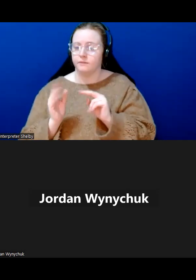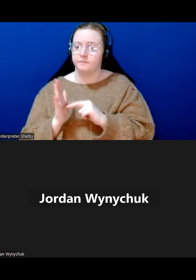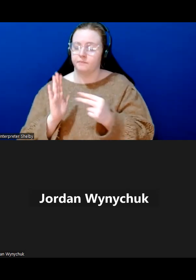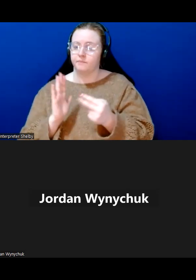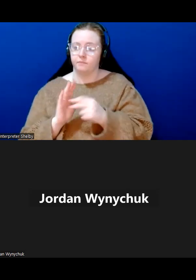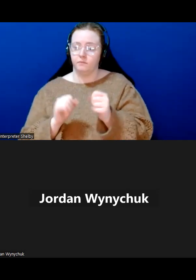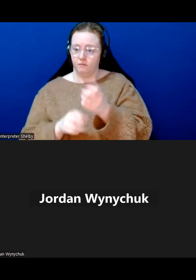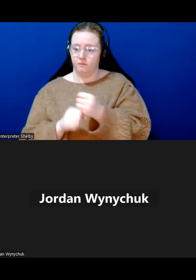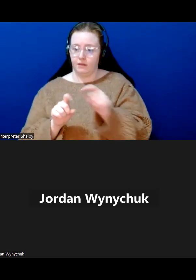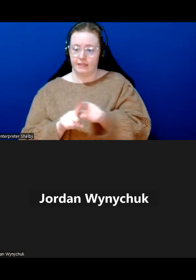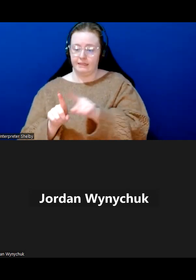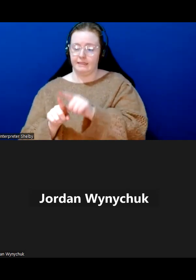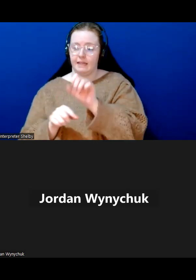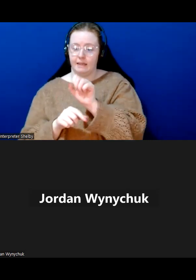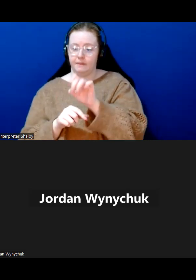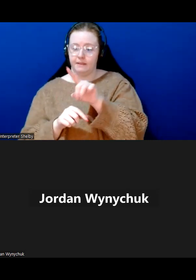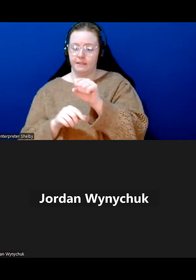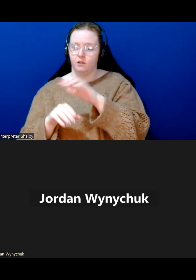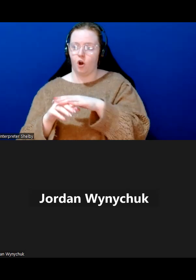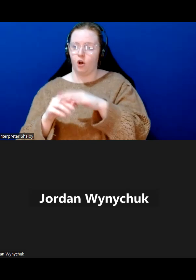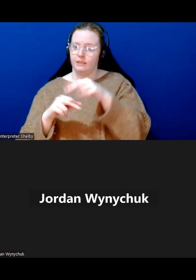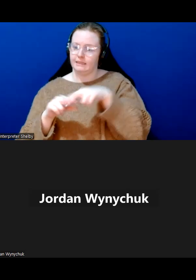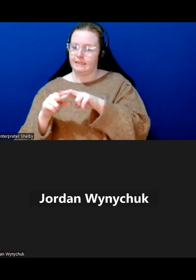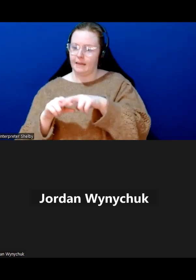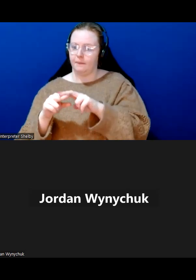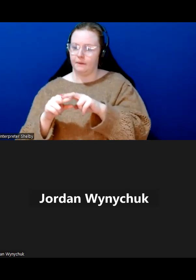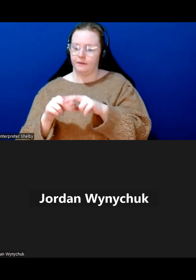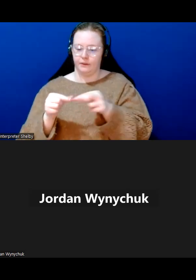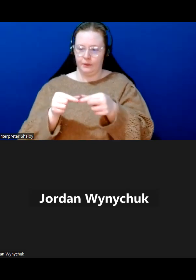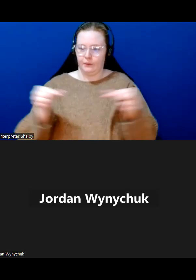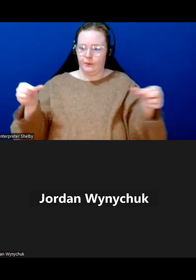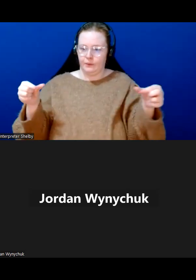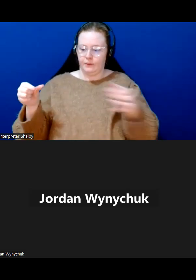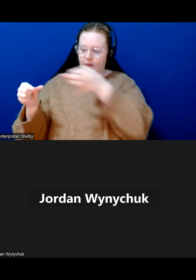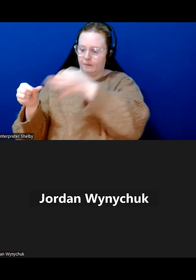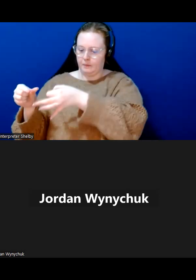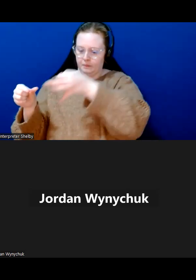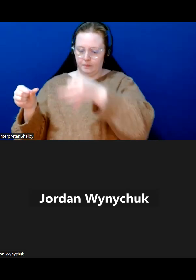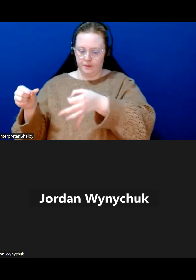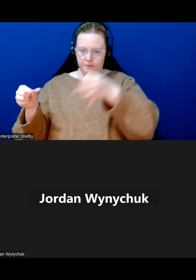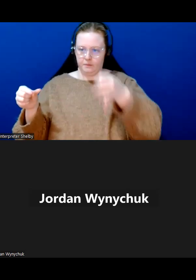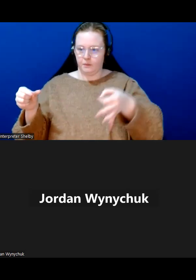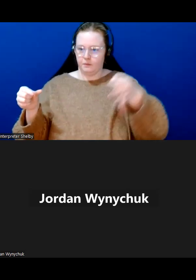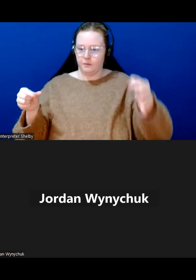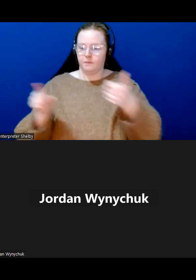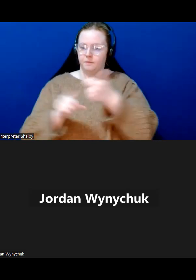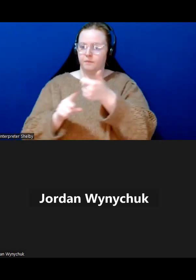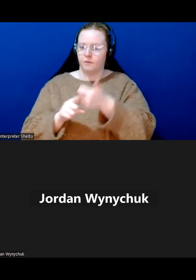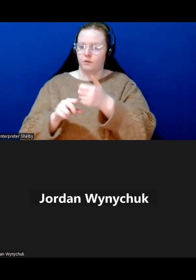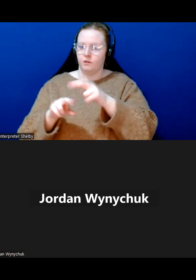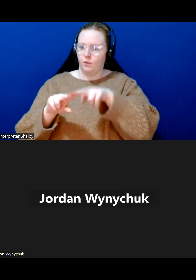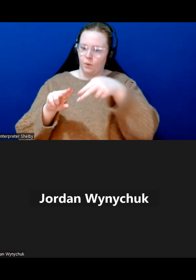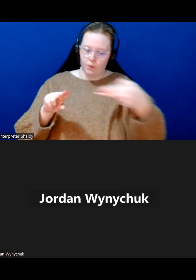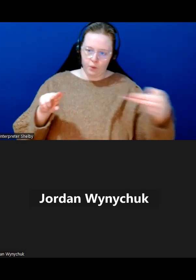seeds on seed tape. So the seeds are actually spaced out exactly how far they should be. You just unroll the tape and you put the tape